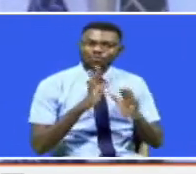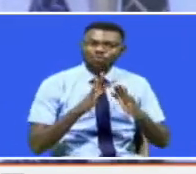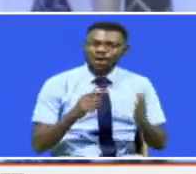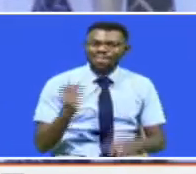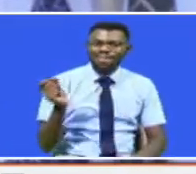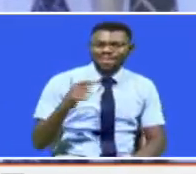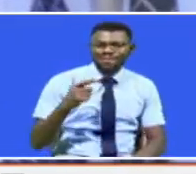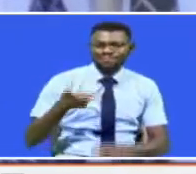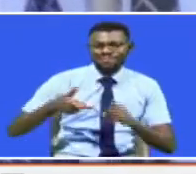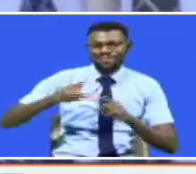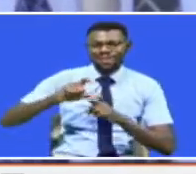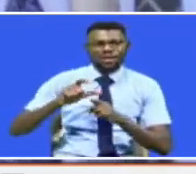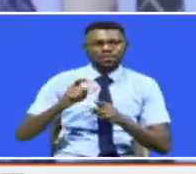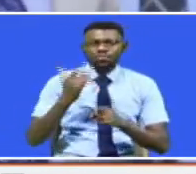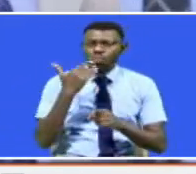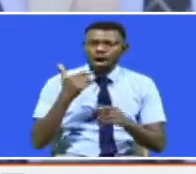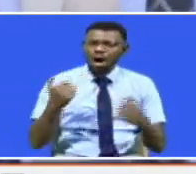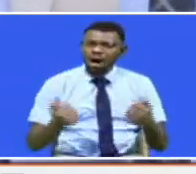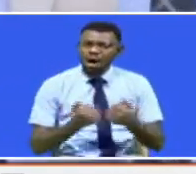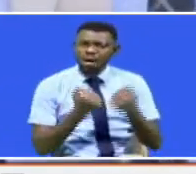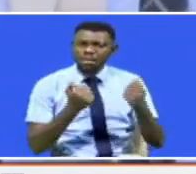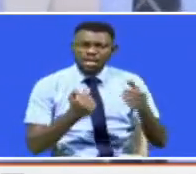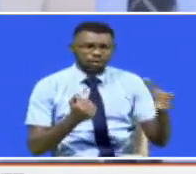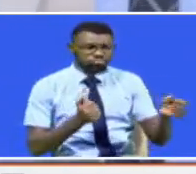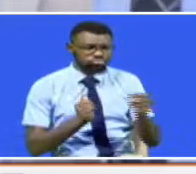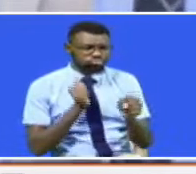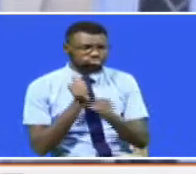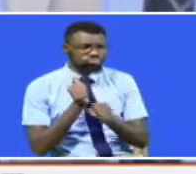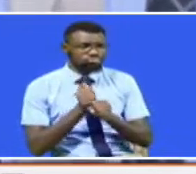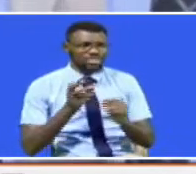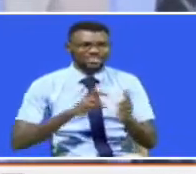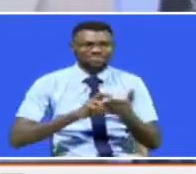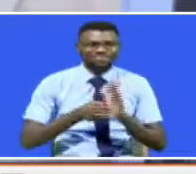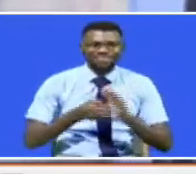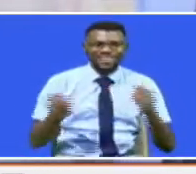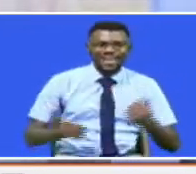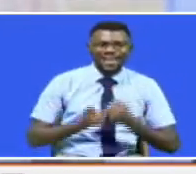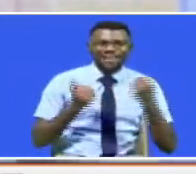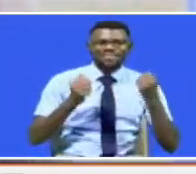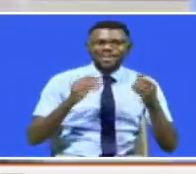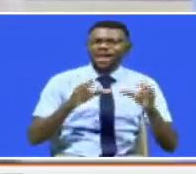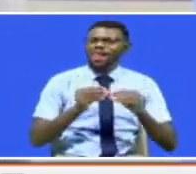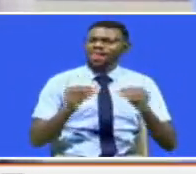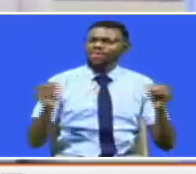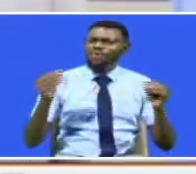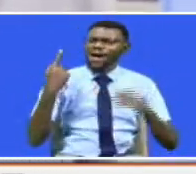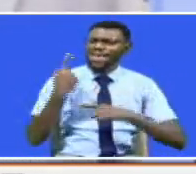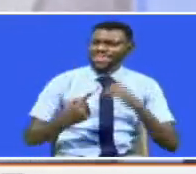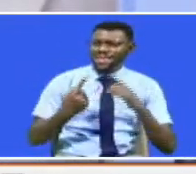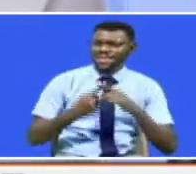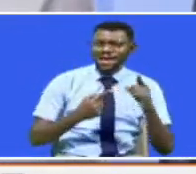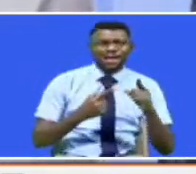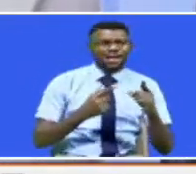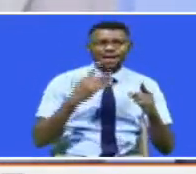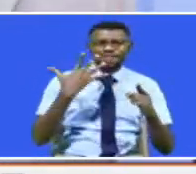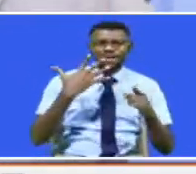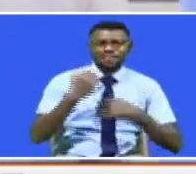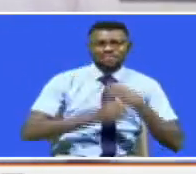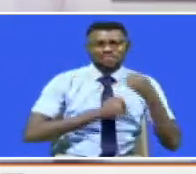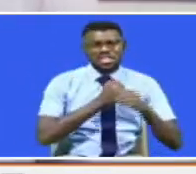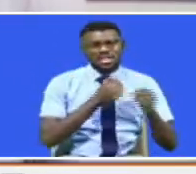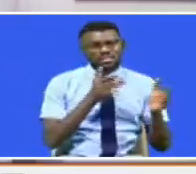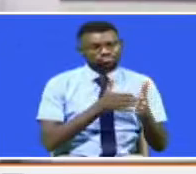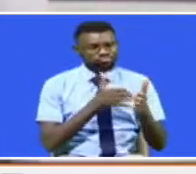package, so that whoever who is working under contract, if you are going to be given a long-term contract, like ours of 5 years, there can be